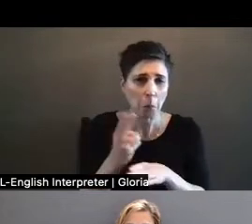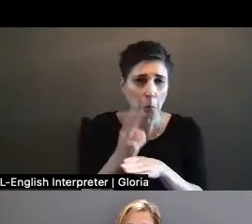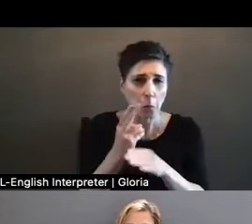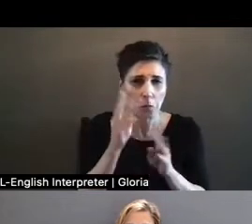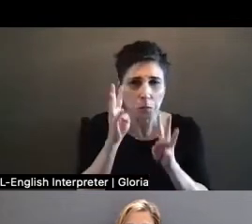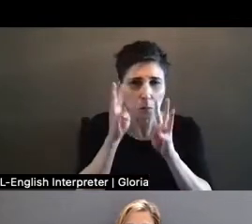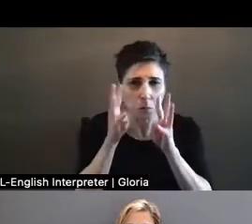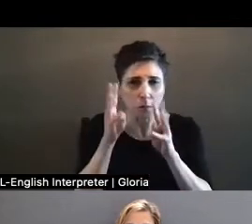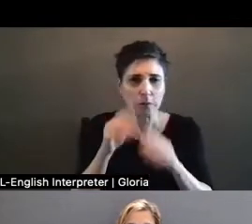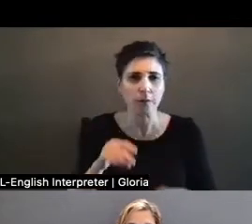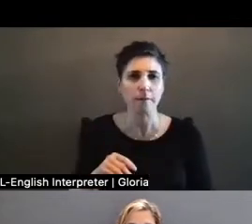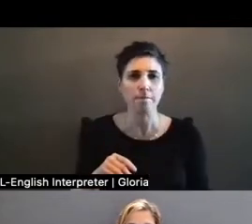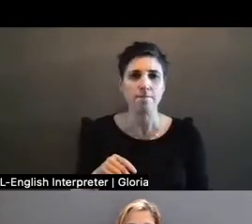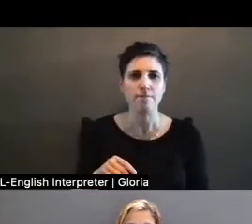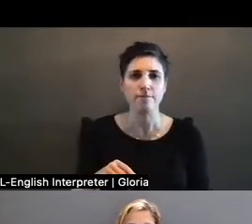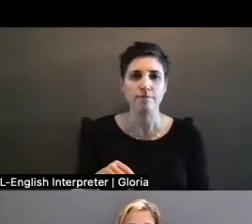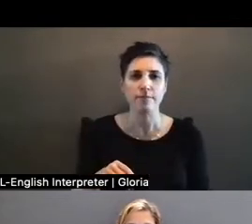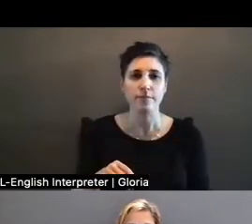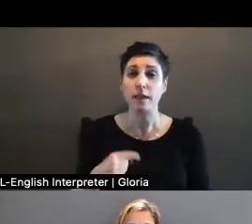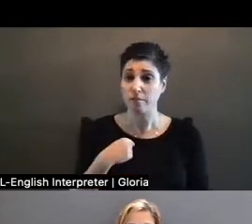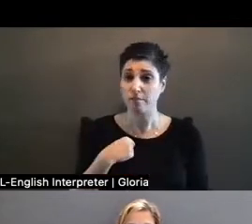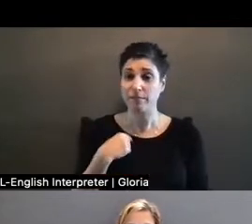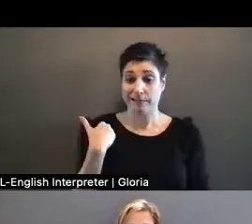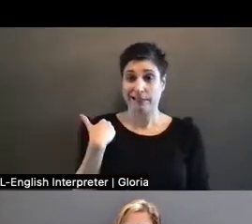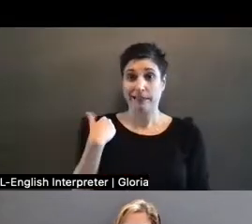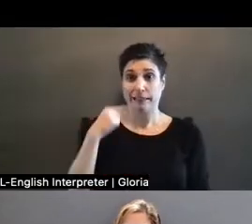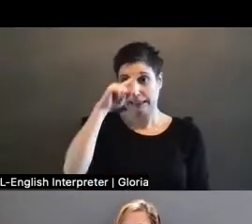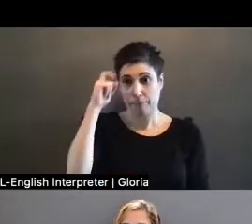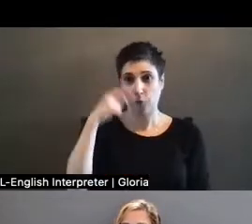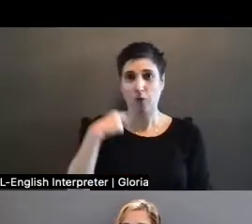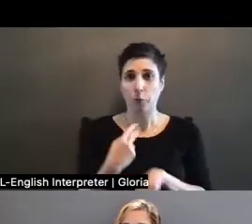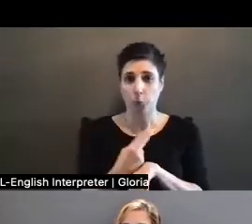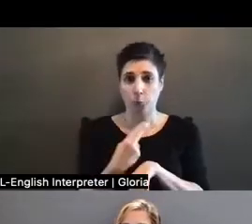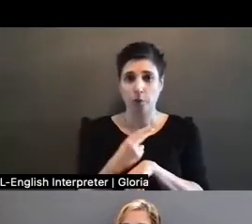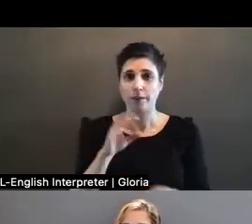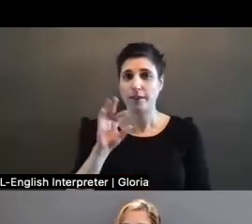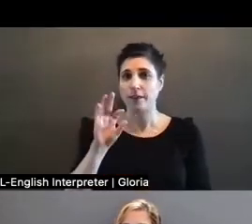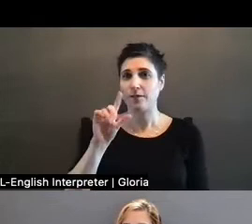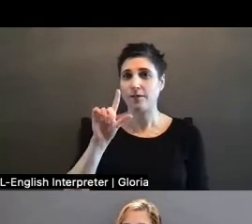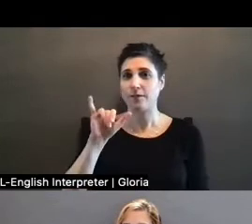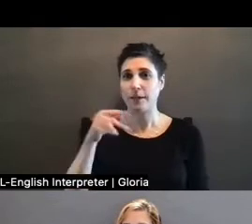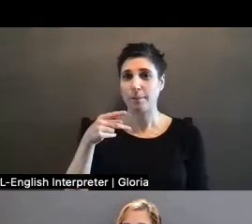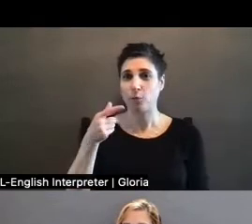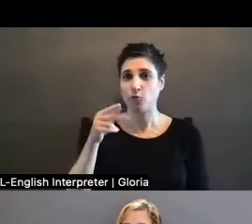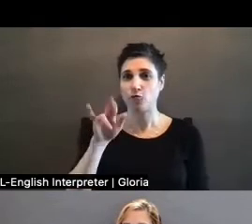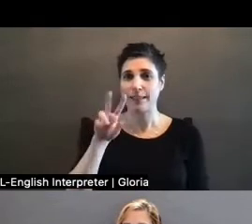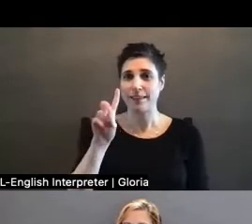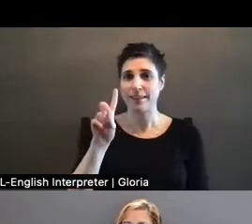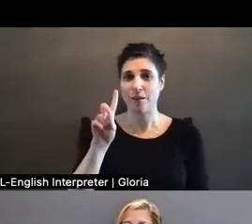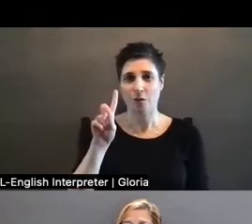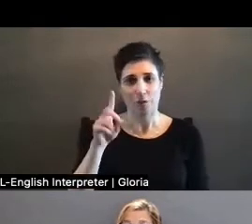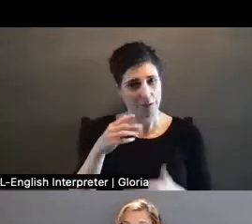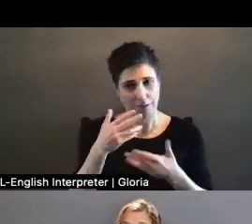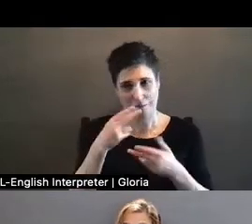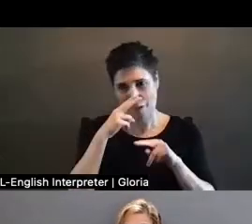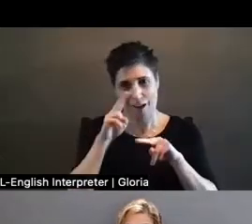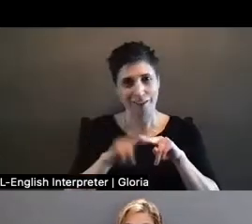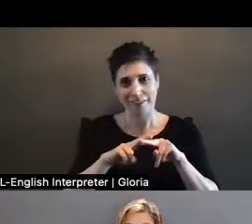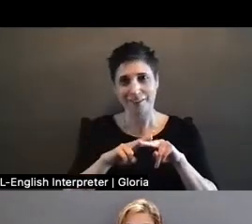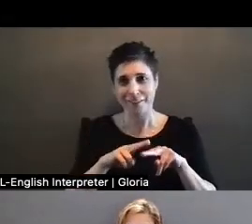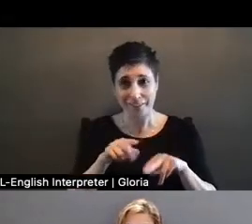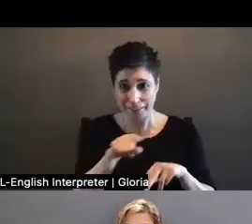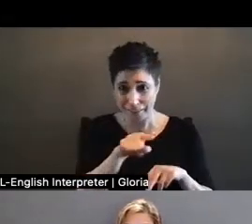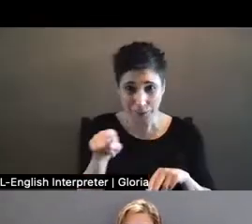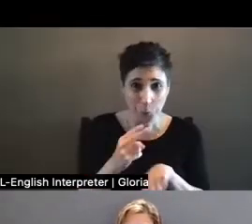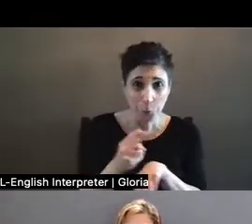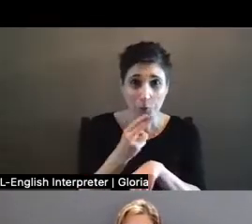here who we did some stuff in Flipgrid this summer together. We had quite a bit of fun with it. I don't know if anybody's using it